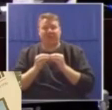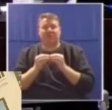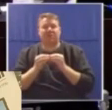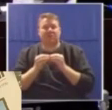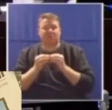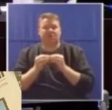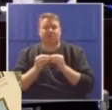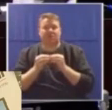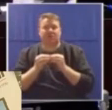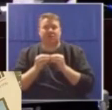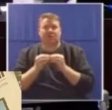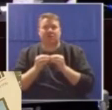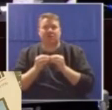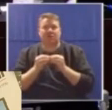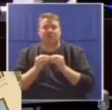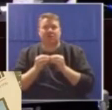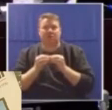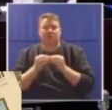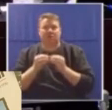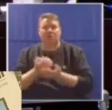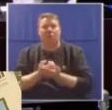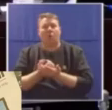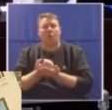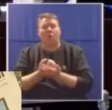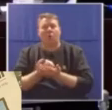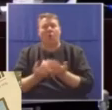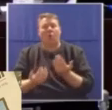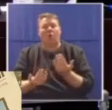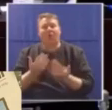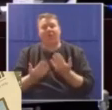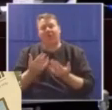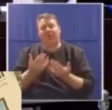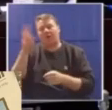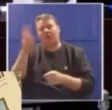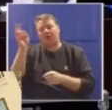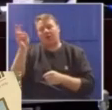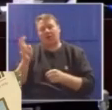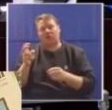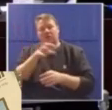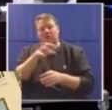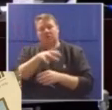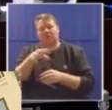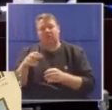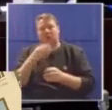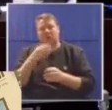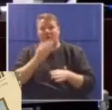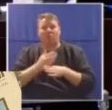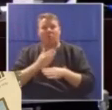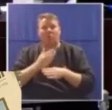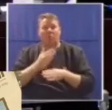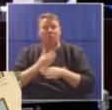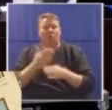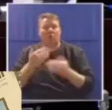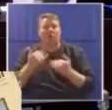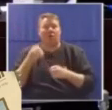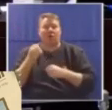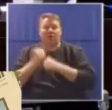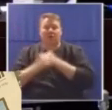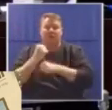our baseload coal-fired power stations that are being worked on after years of no